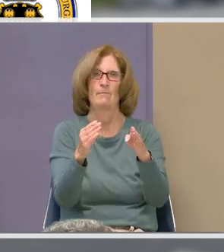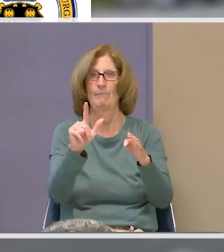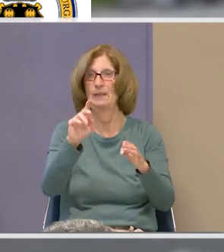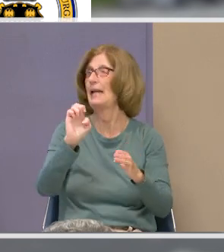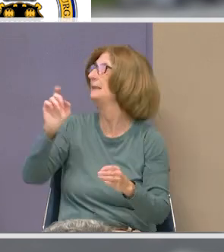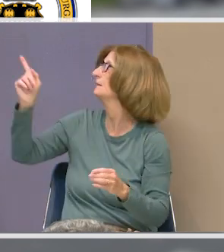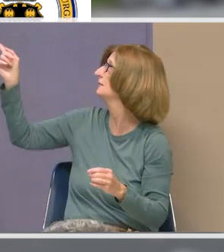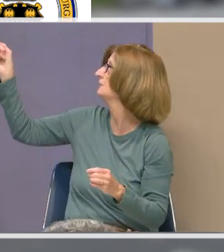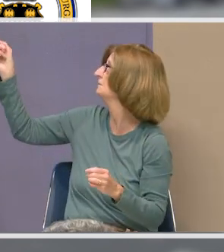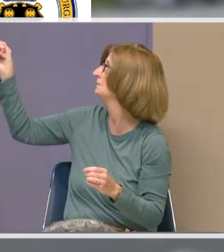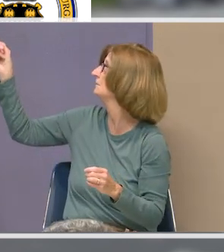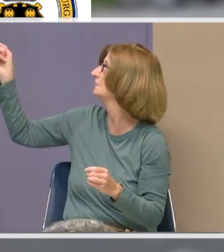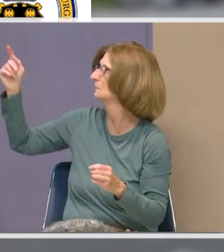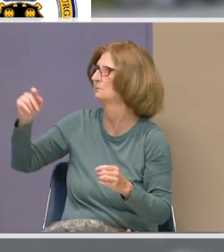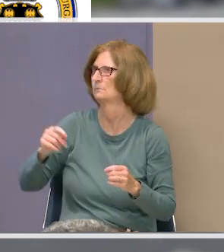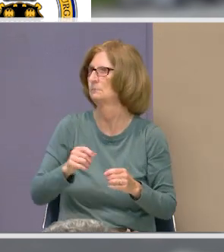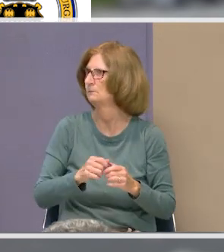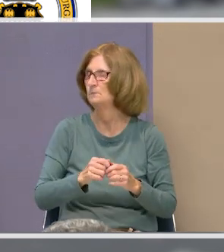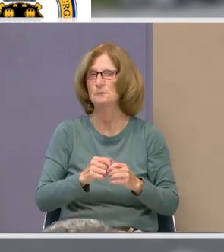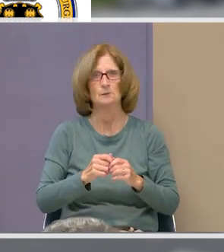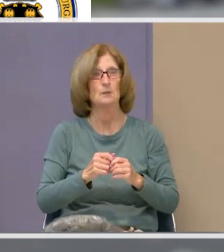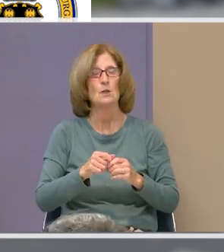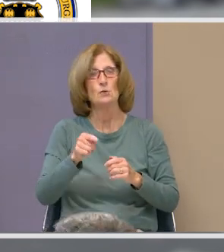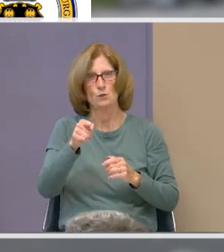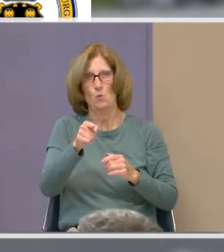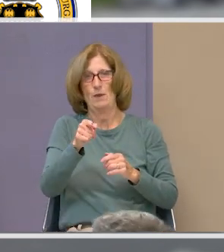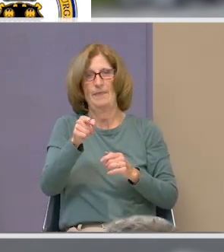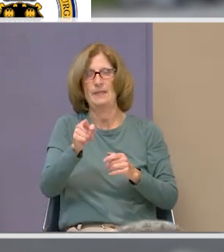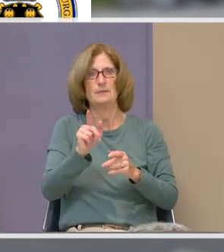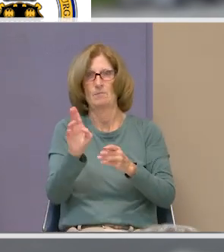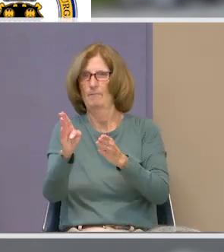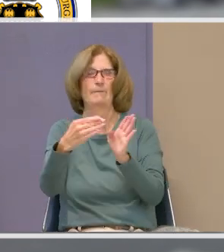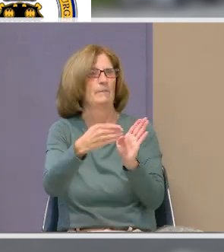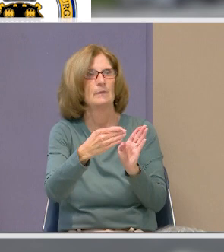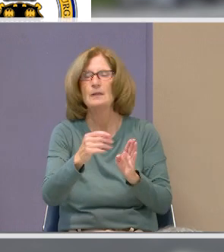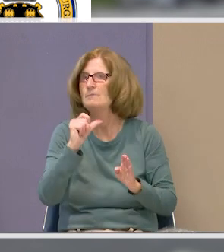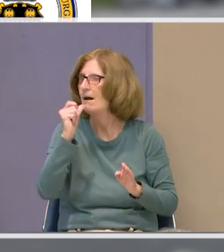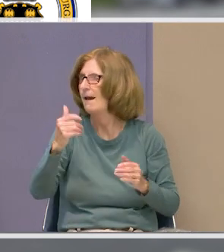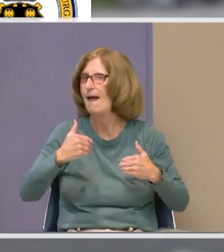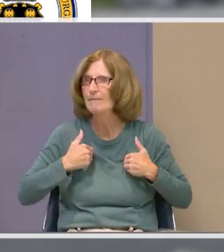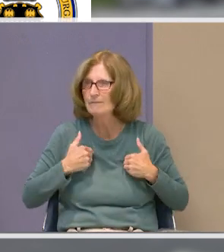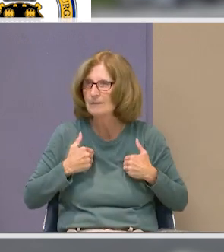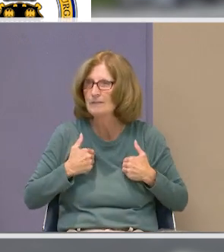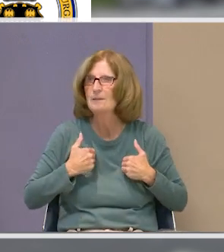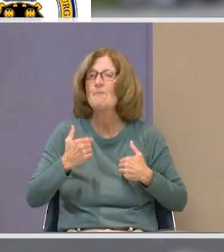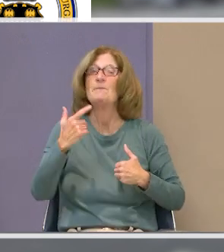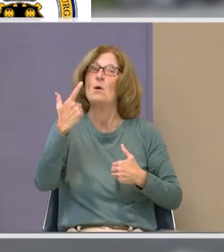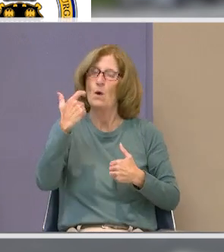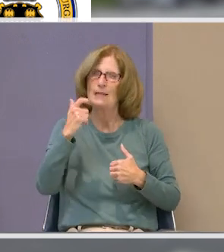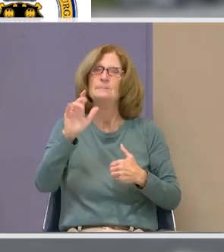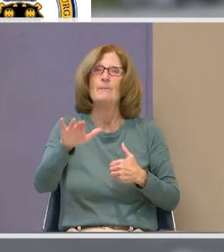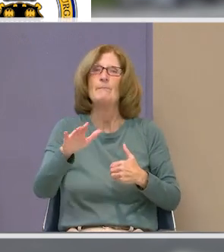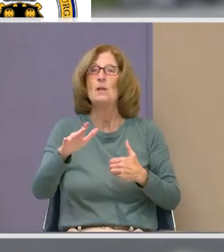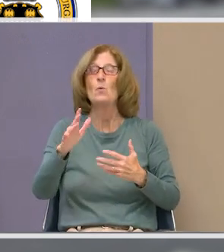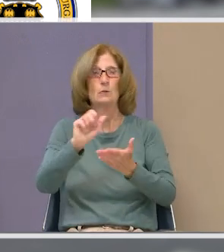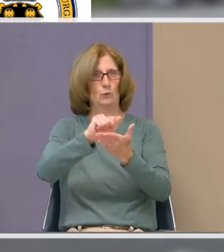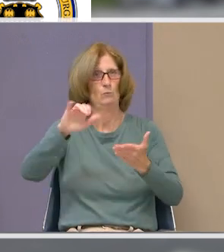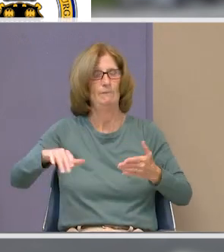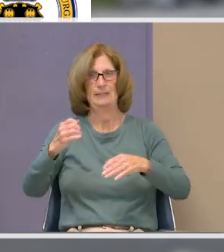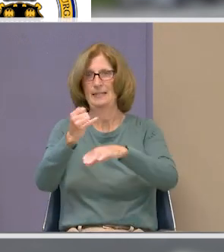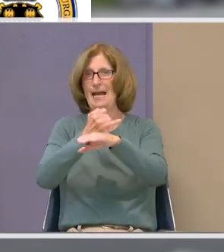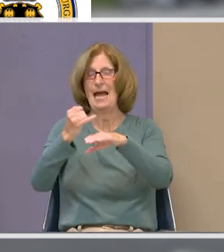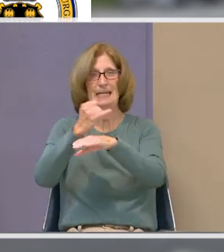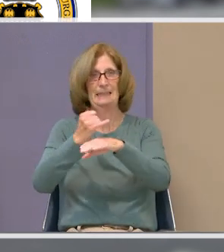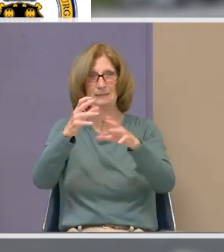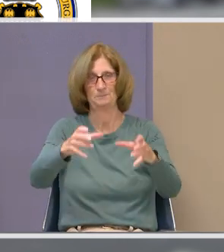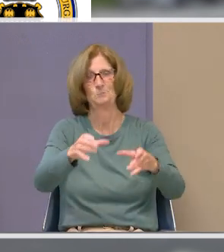lanes. And so there will not be a receiving lane on this end because of change 2. So we're removing the island in the northwest corner.